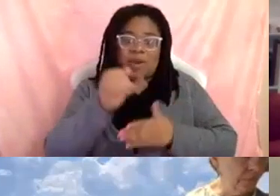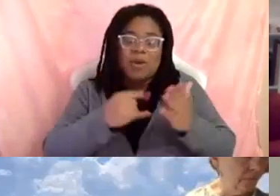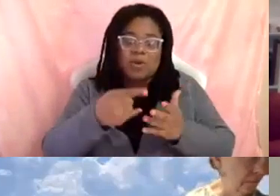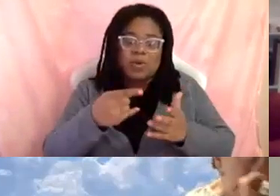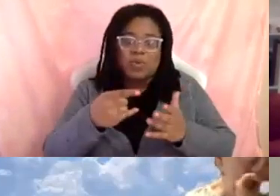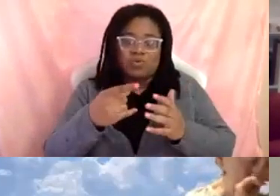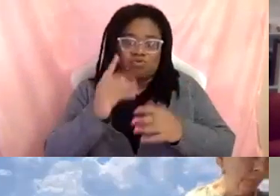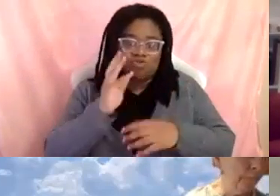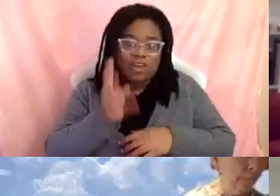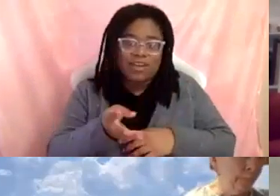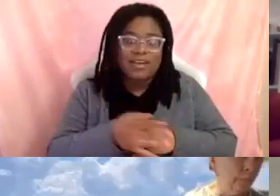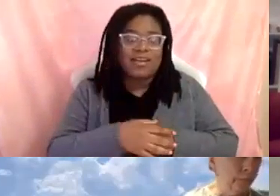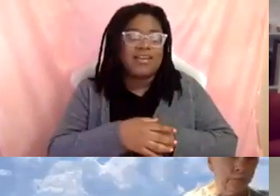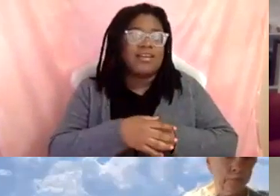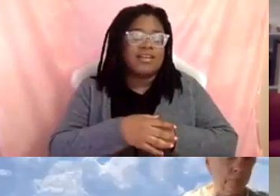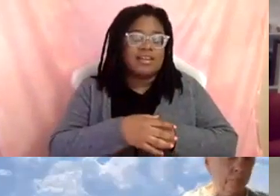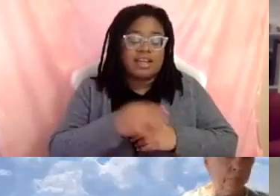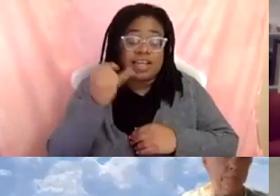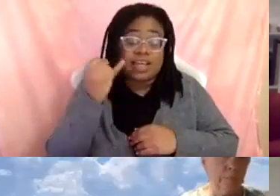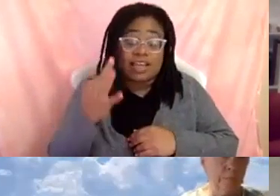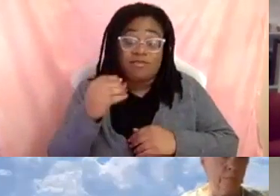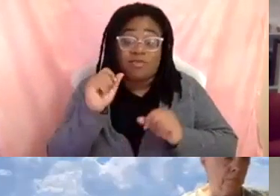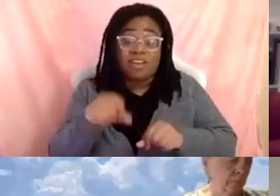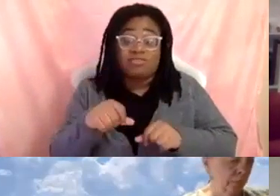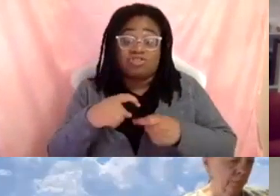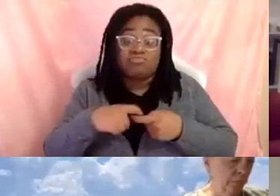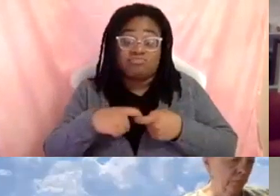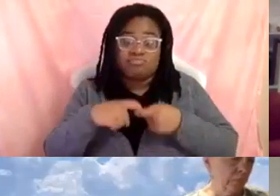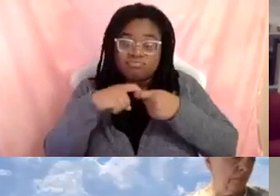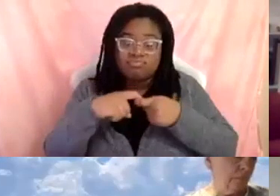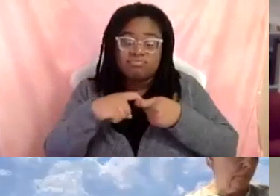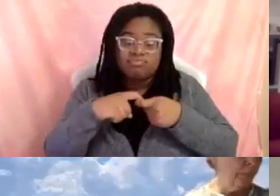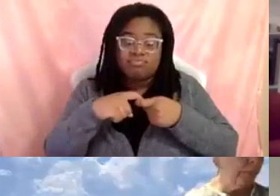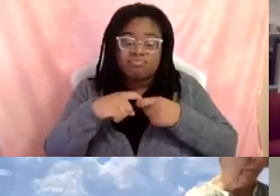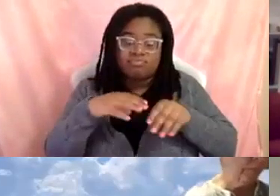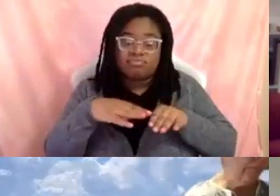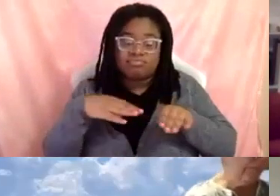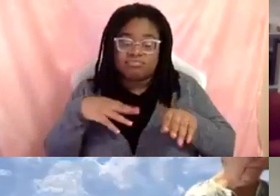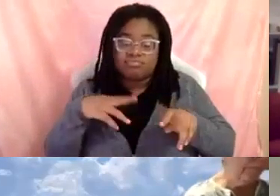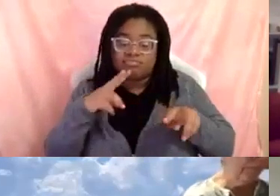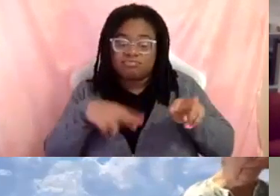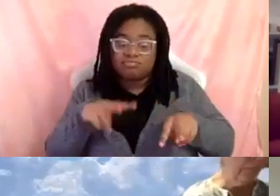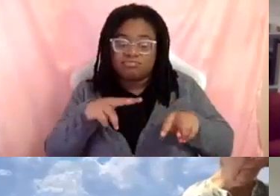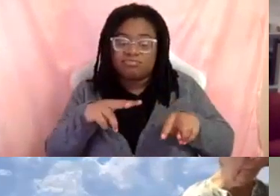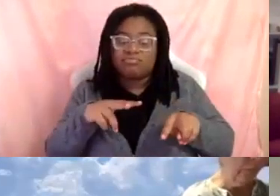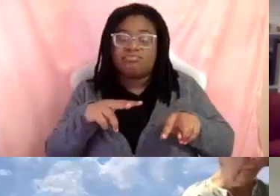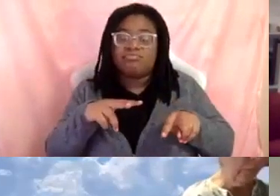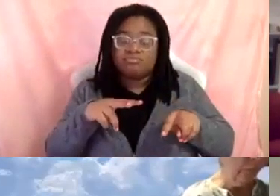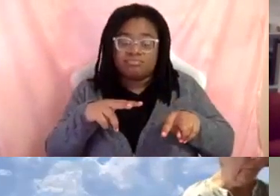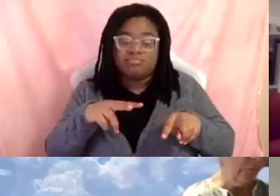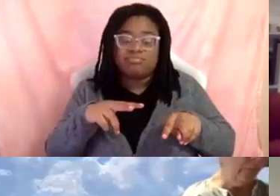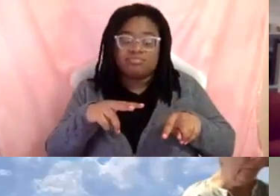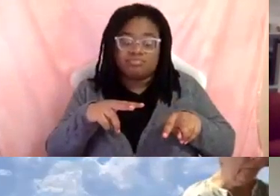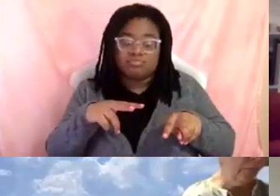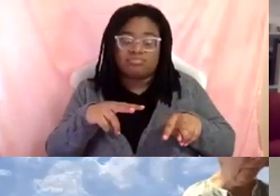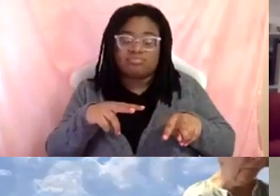together. So if we could just take a second and just step away, I'm just gonna roll back, because that's what I can do.